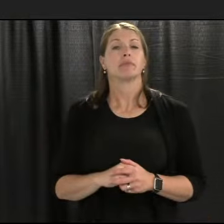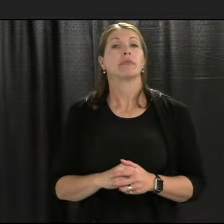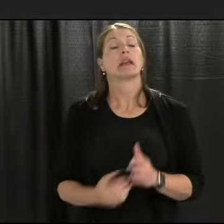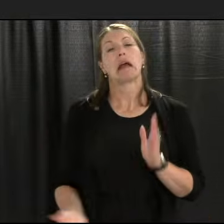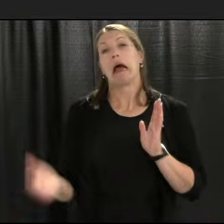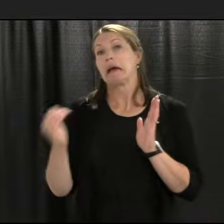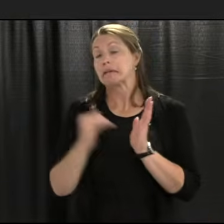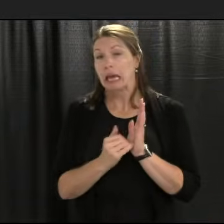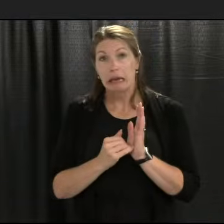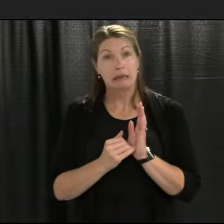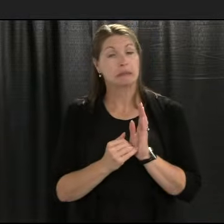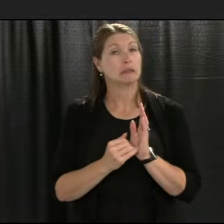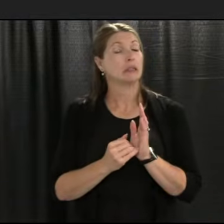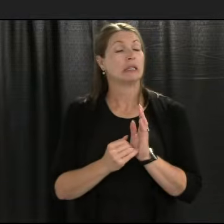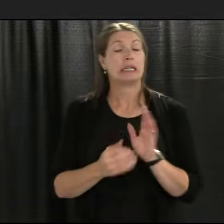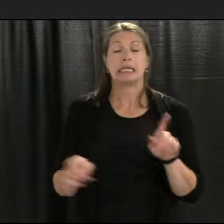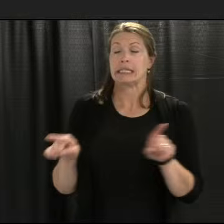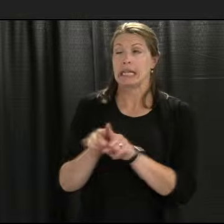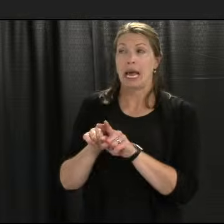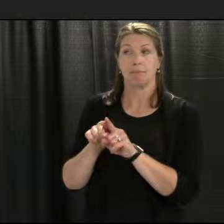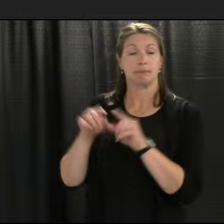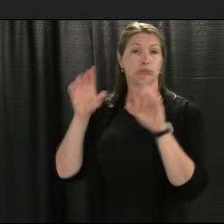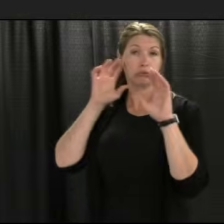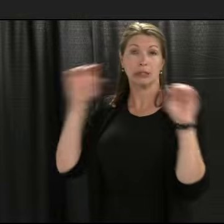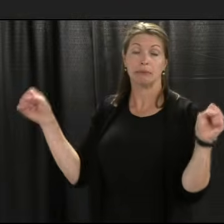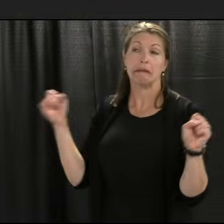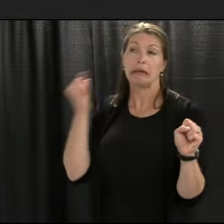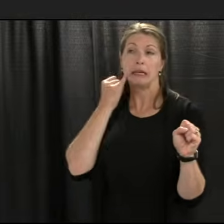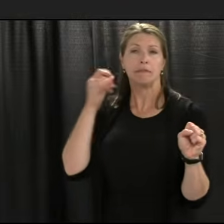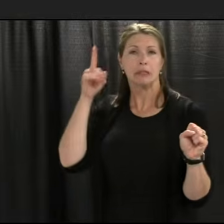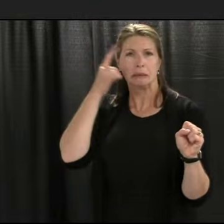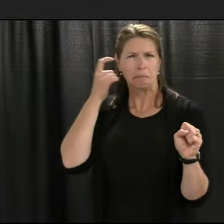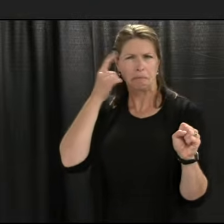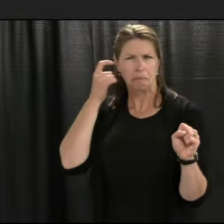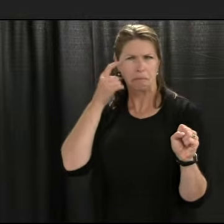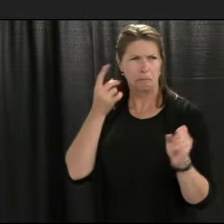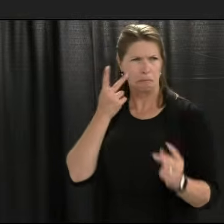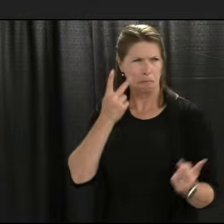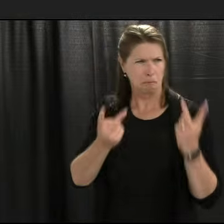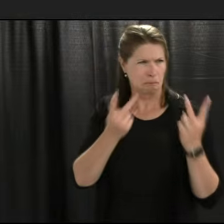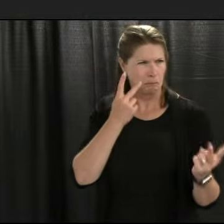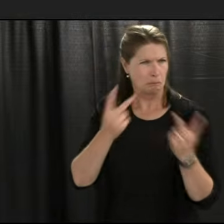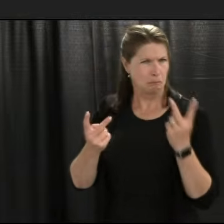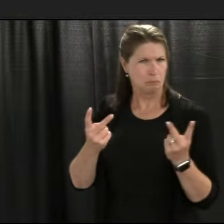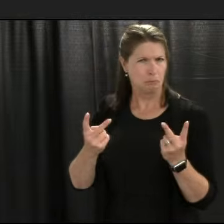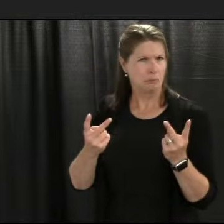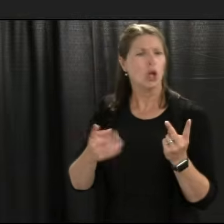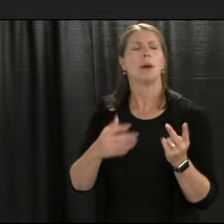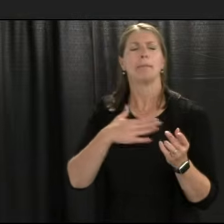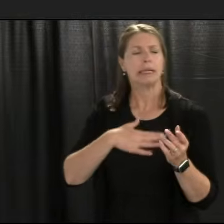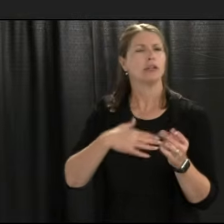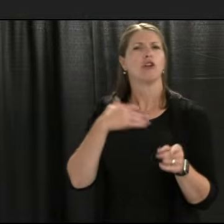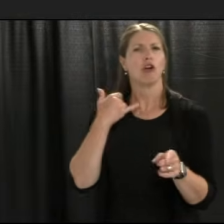something suspicious, if you are concerned, call it in, call 911,